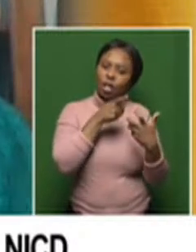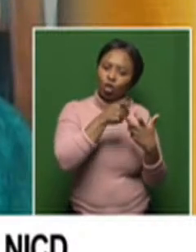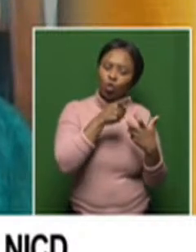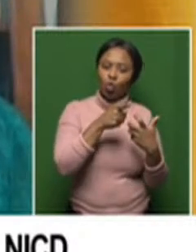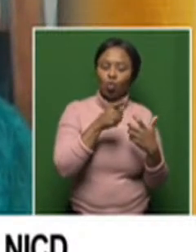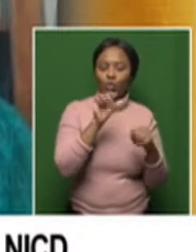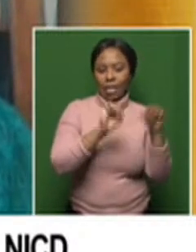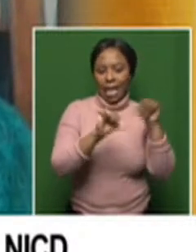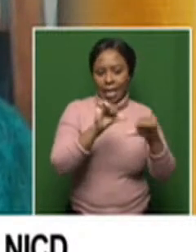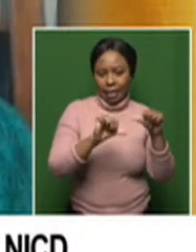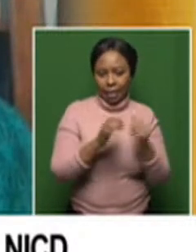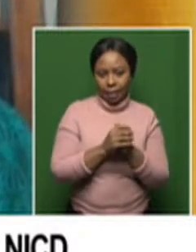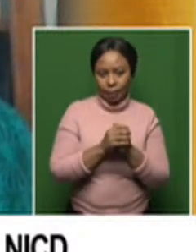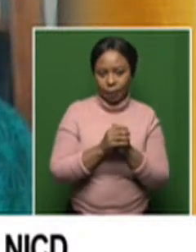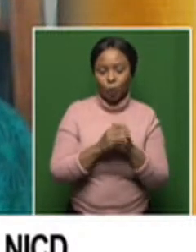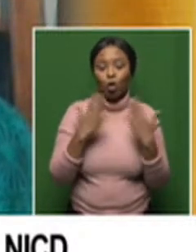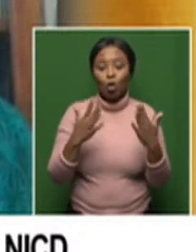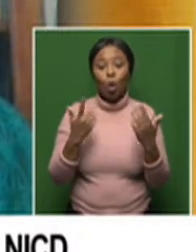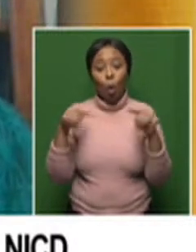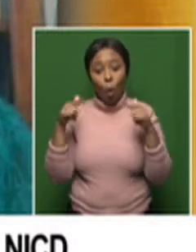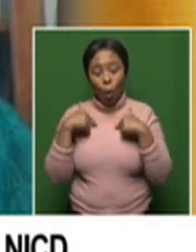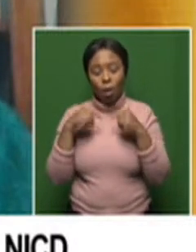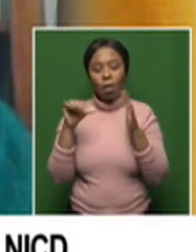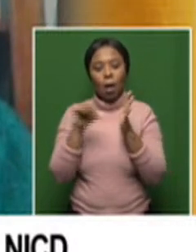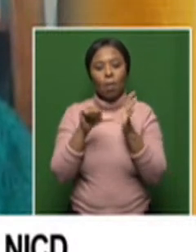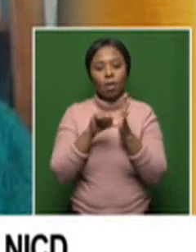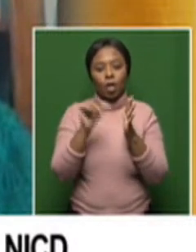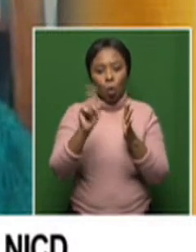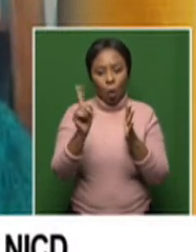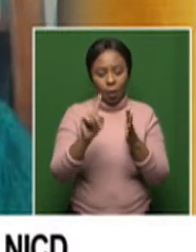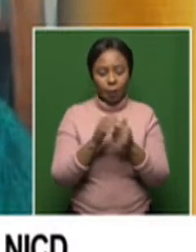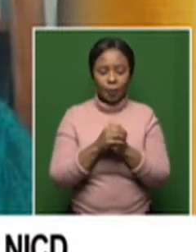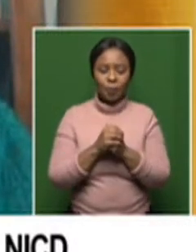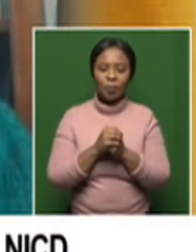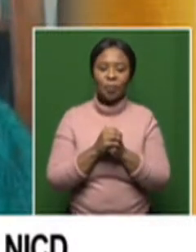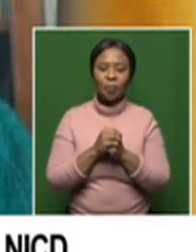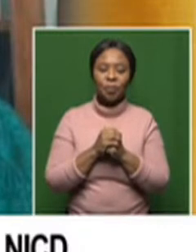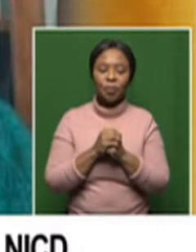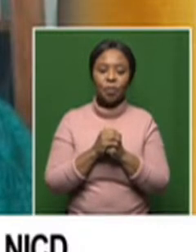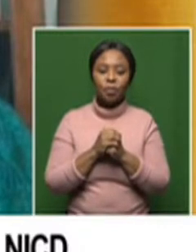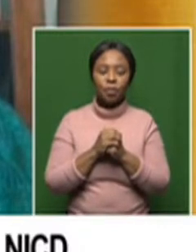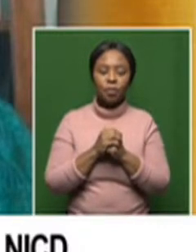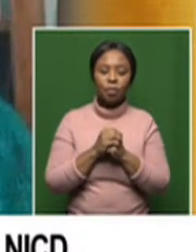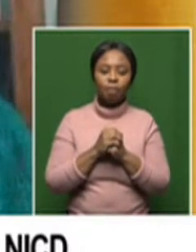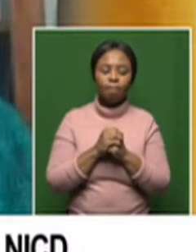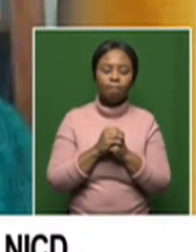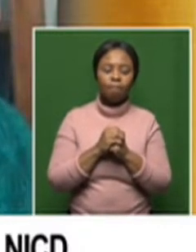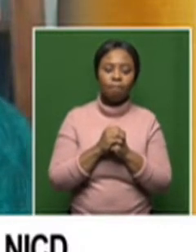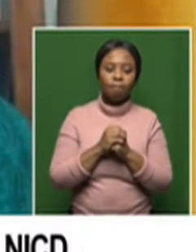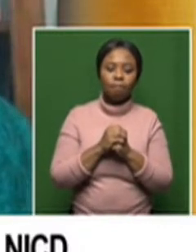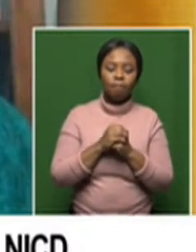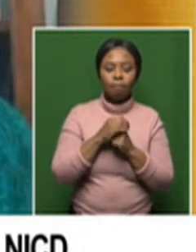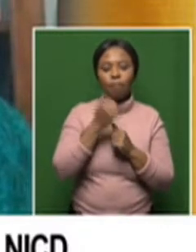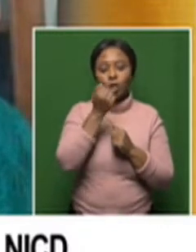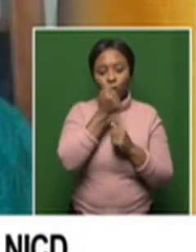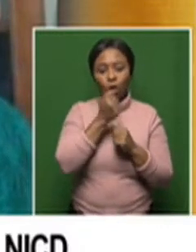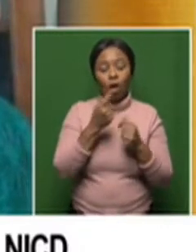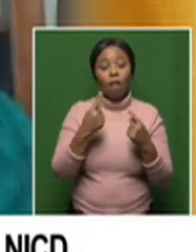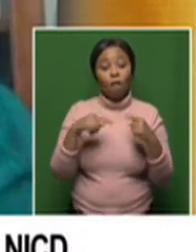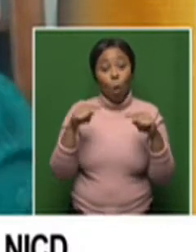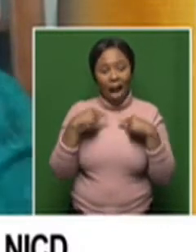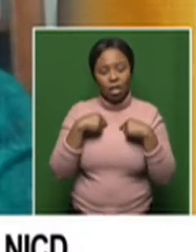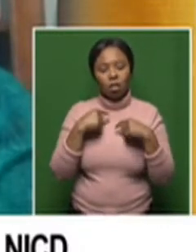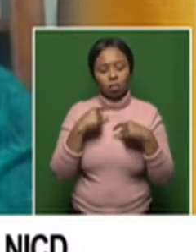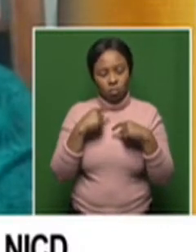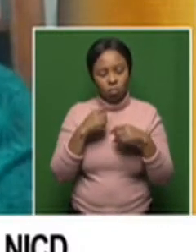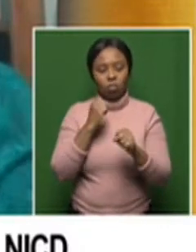And also, what is important for us, ladies and gentlemen, to highlight this is because, for us to highlight